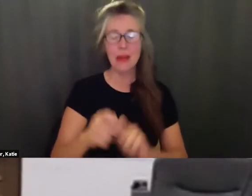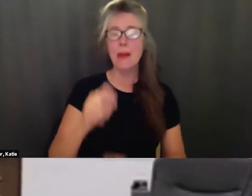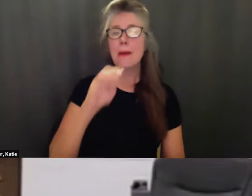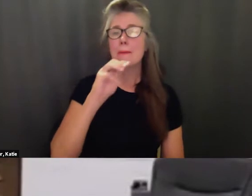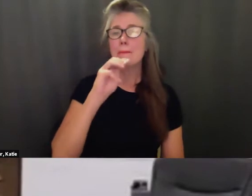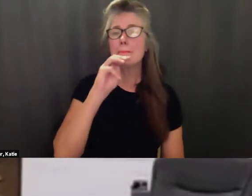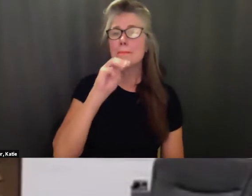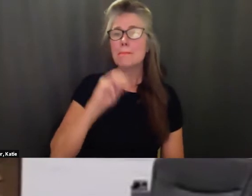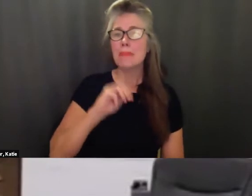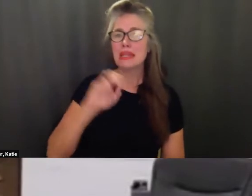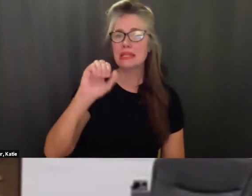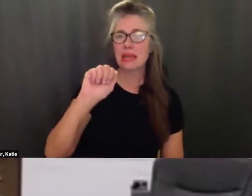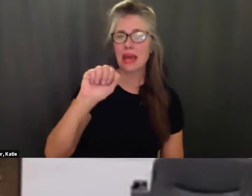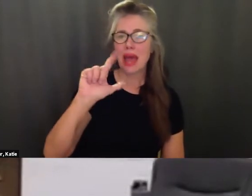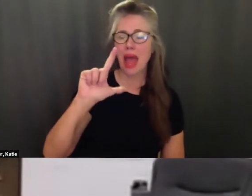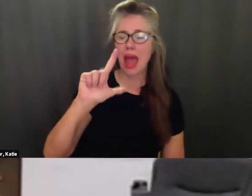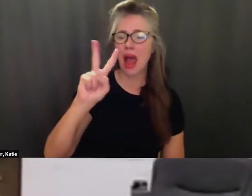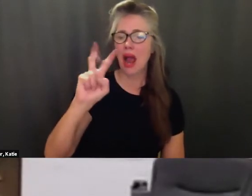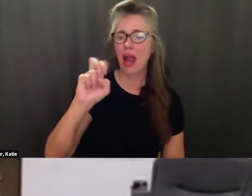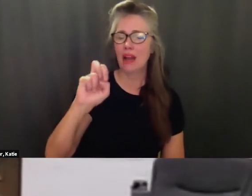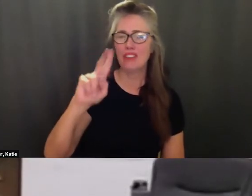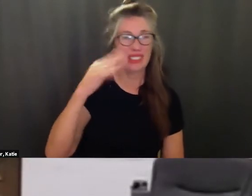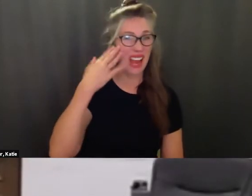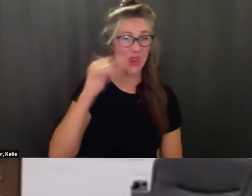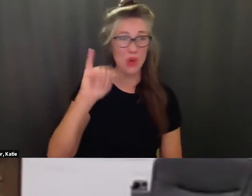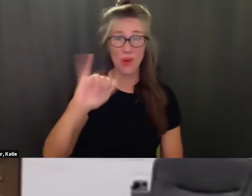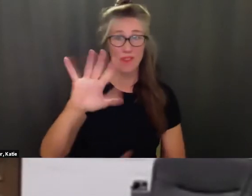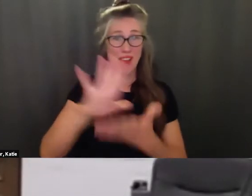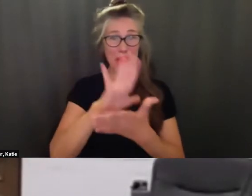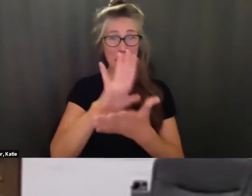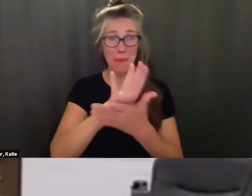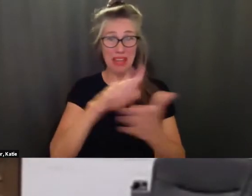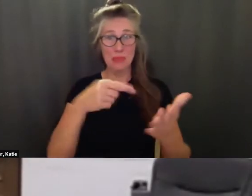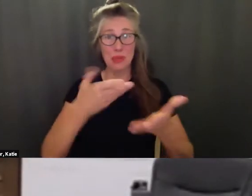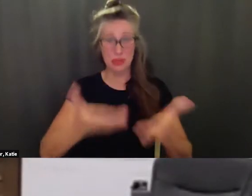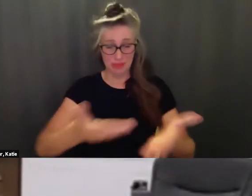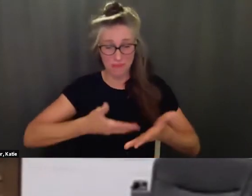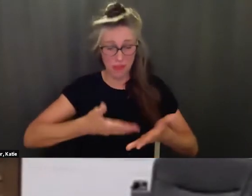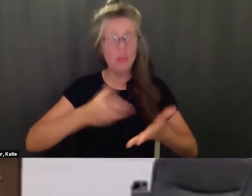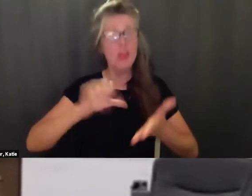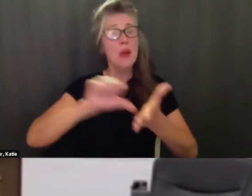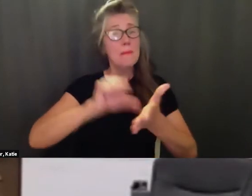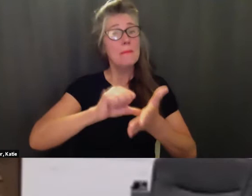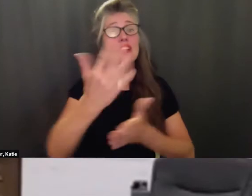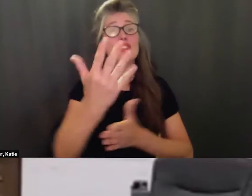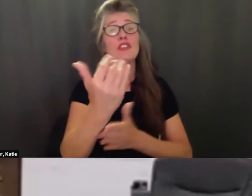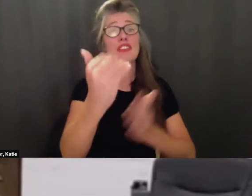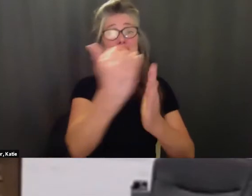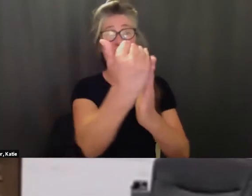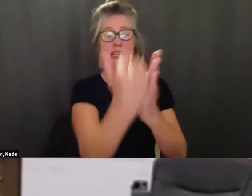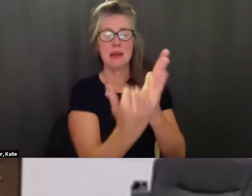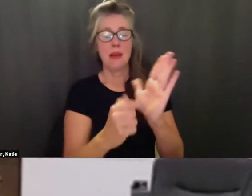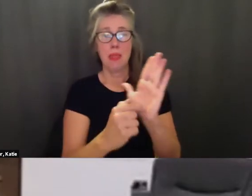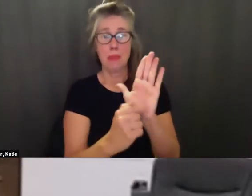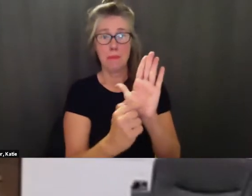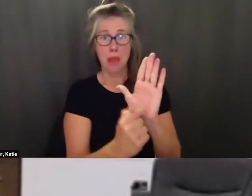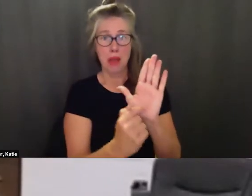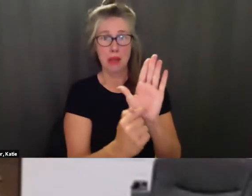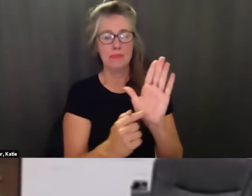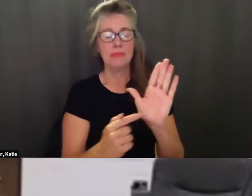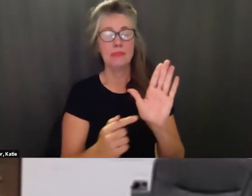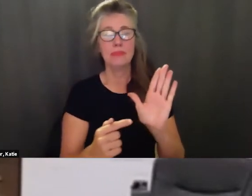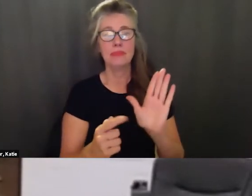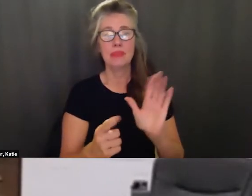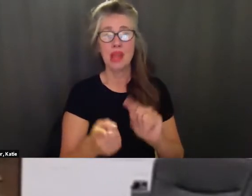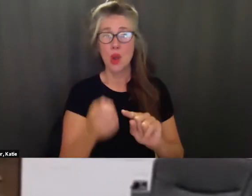I don't know if you have the LCAP in front of you or not, but on page 15, at the bottom of the line, there's